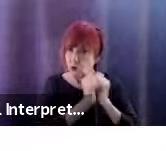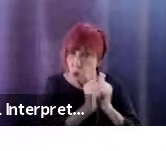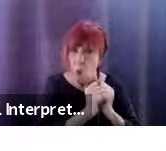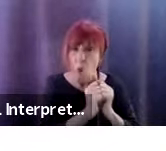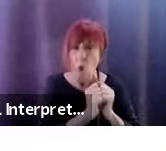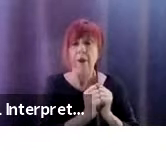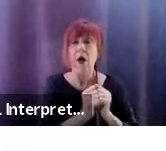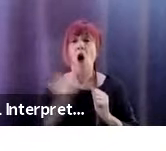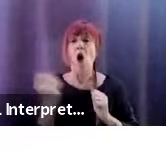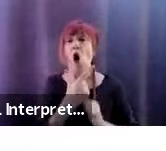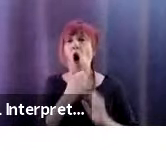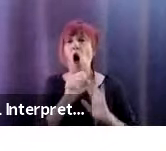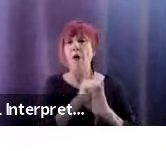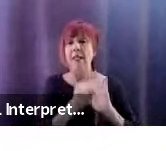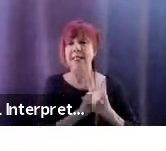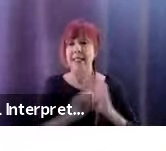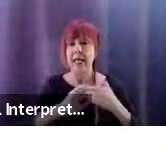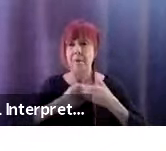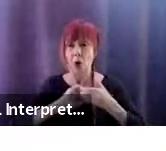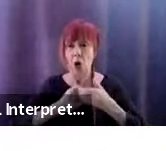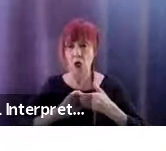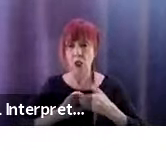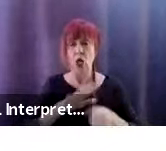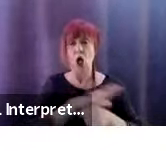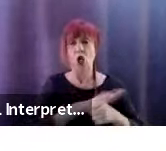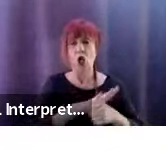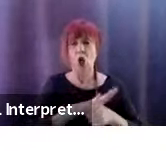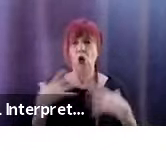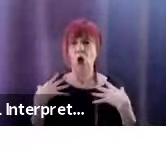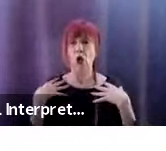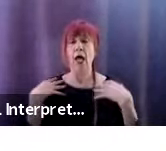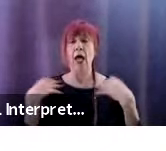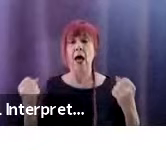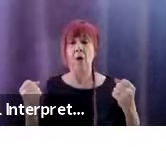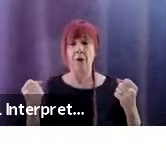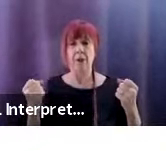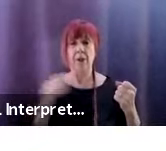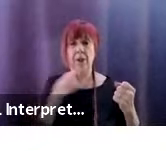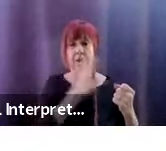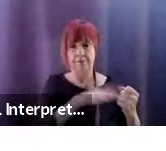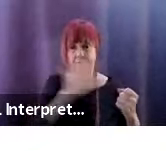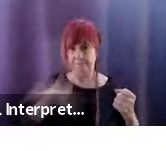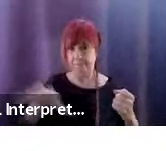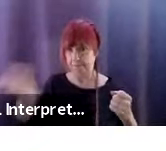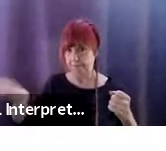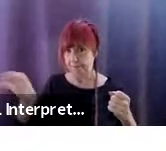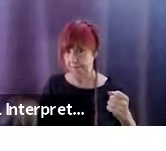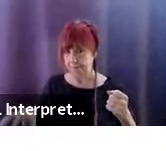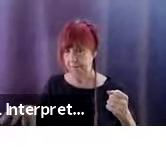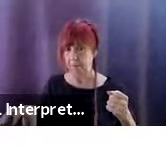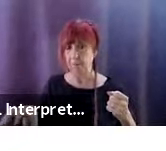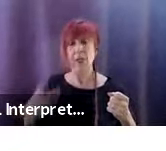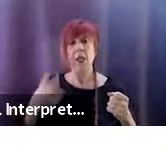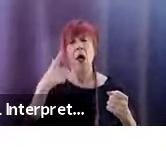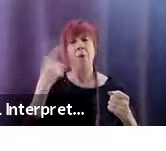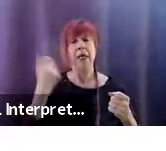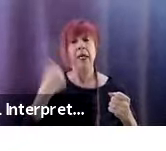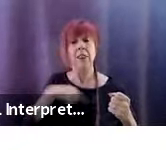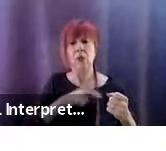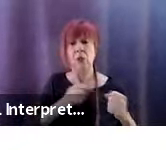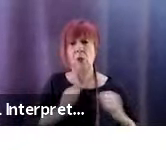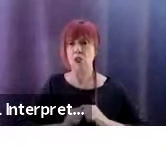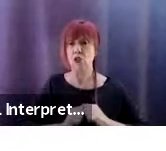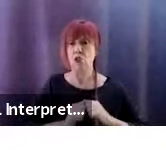of our state partners and local health jurisdictions to ensure that, as you've already heard, we are building on what